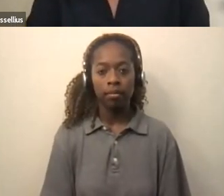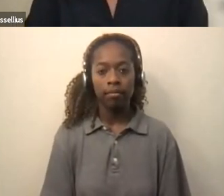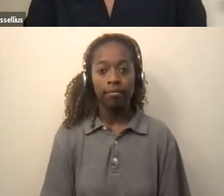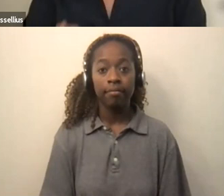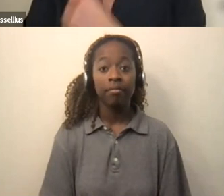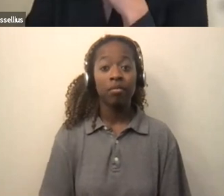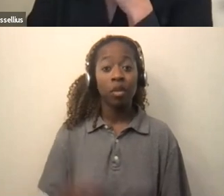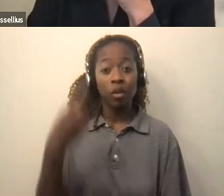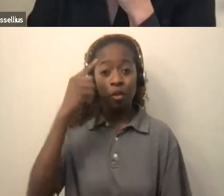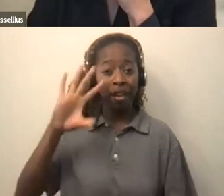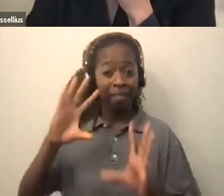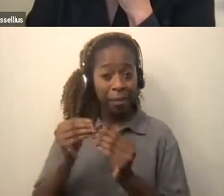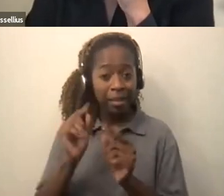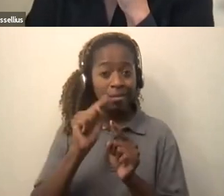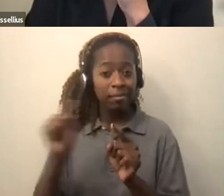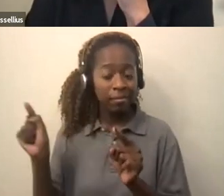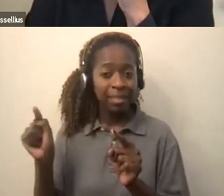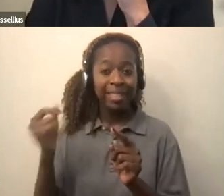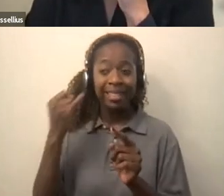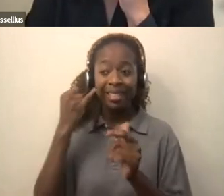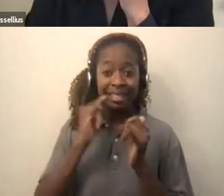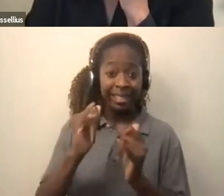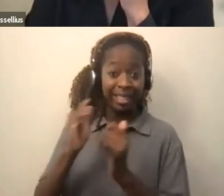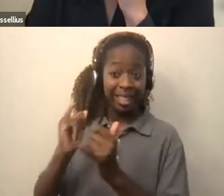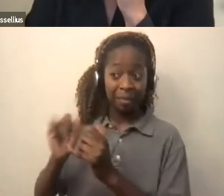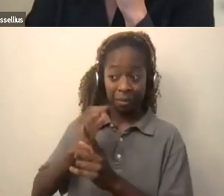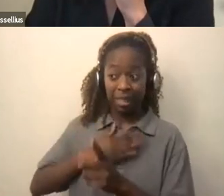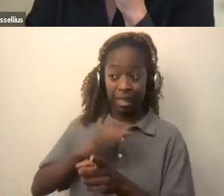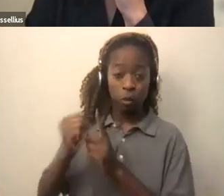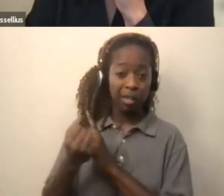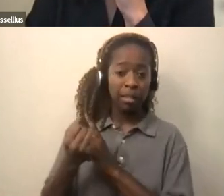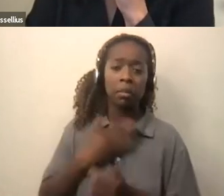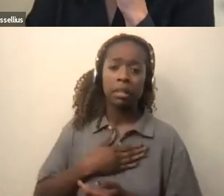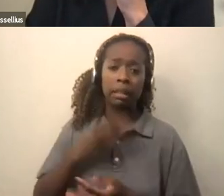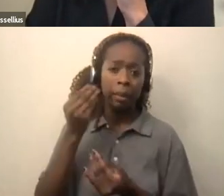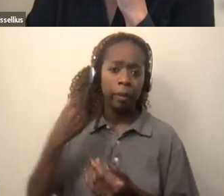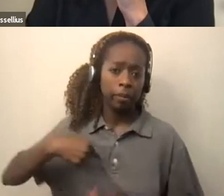for the families there are in the same situation as mine thank you